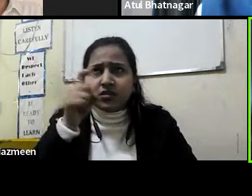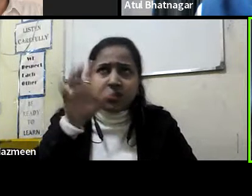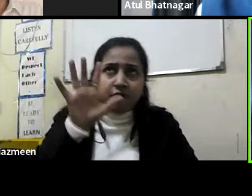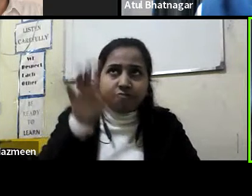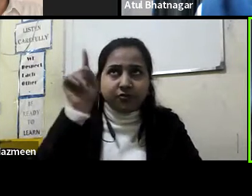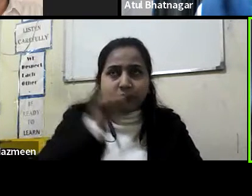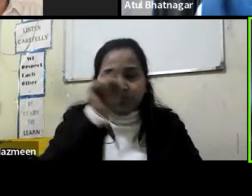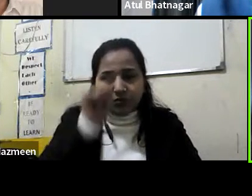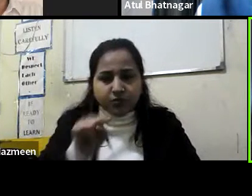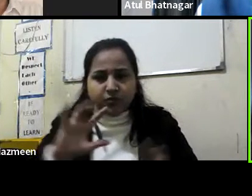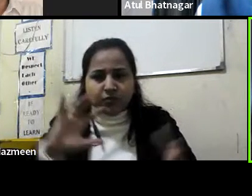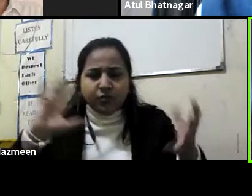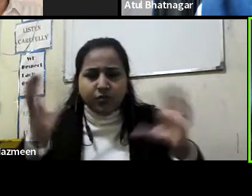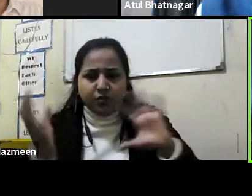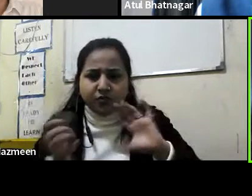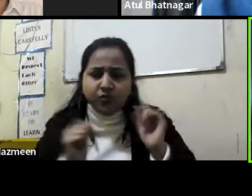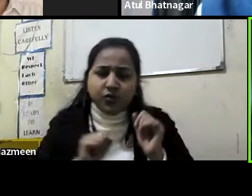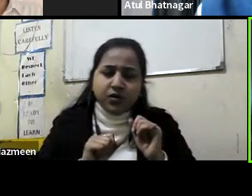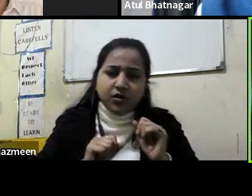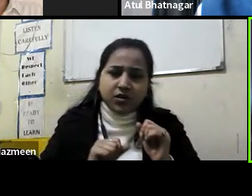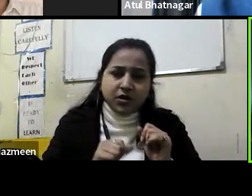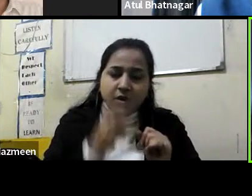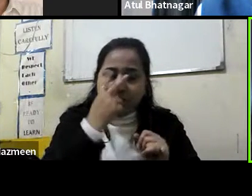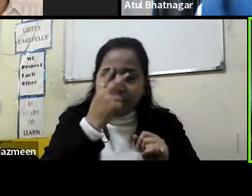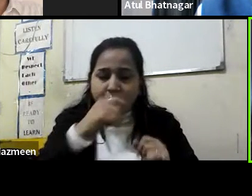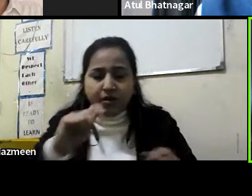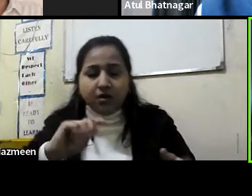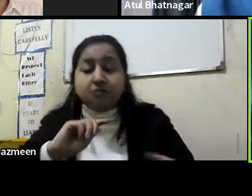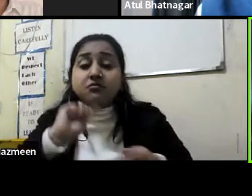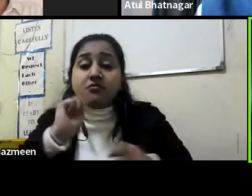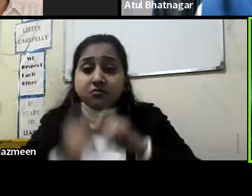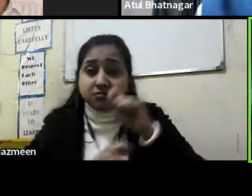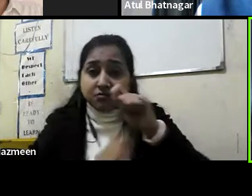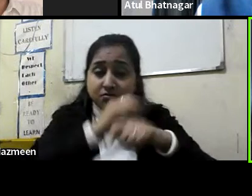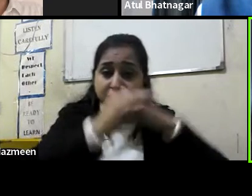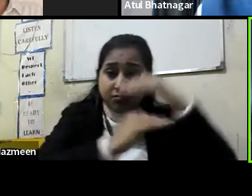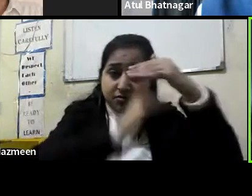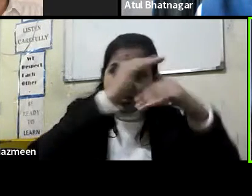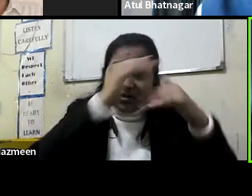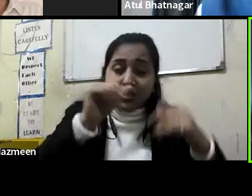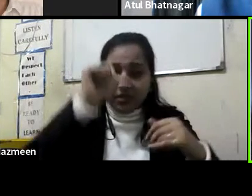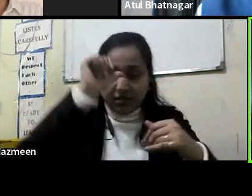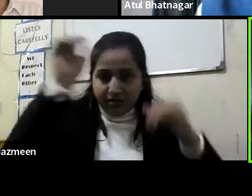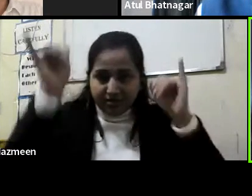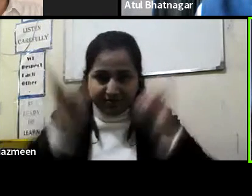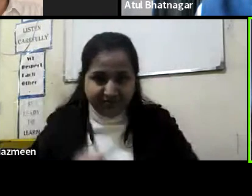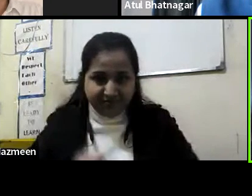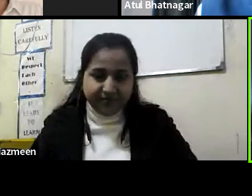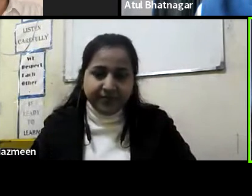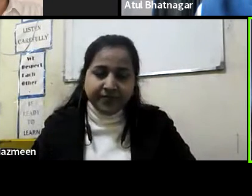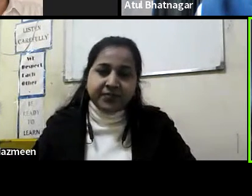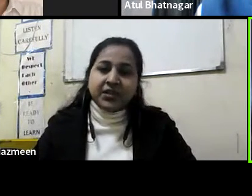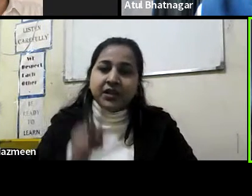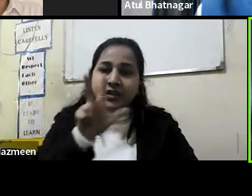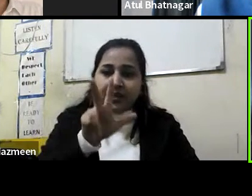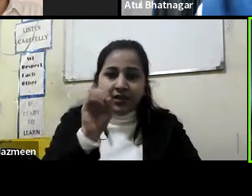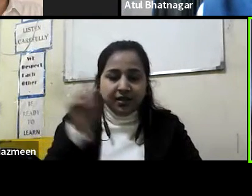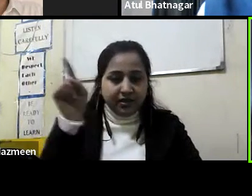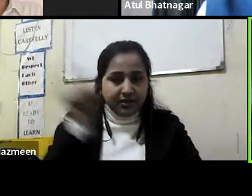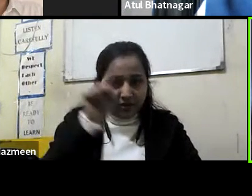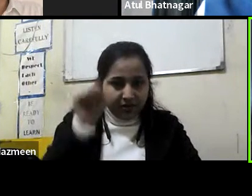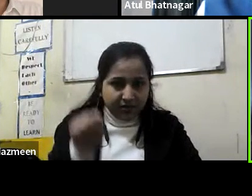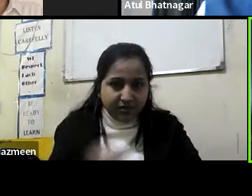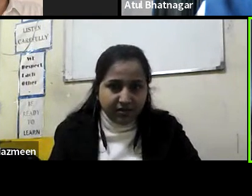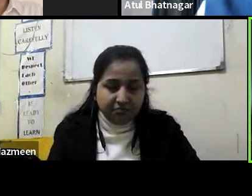the world blind people are in developing countries, and close to 1/3 or 1/4 of world blind people are in India. And about 80% of that is